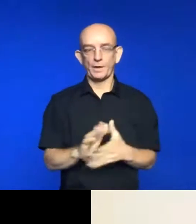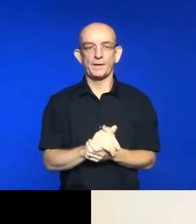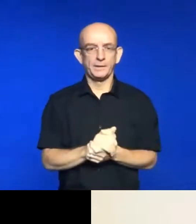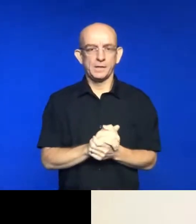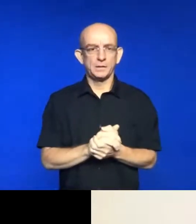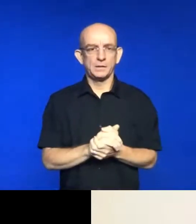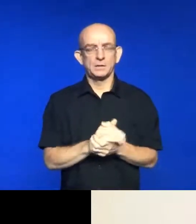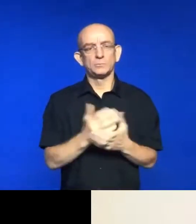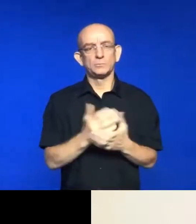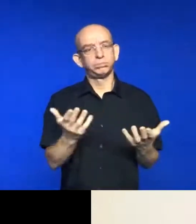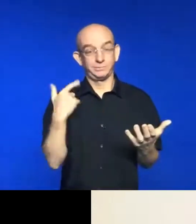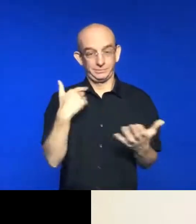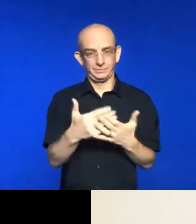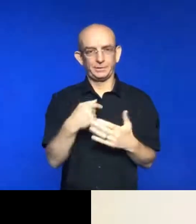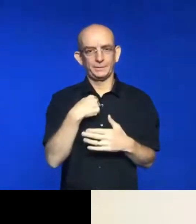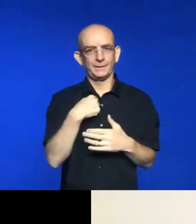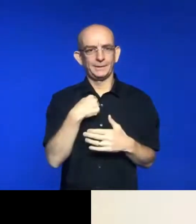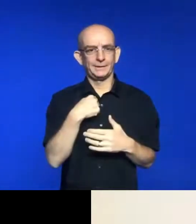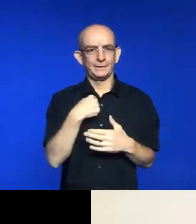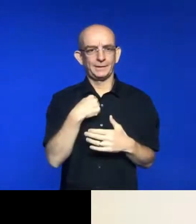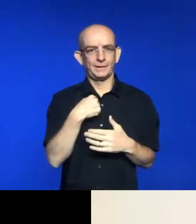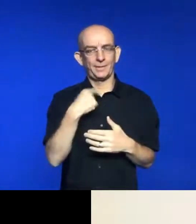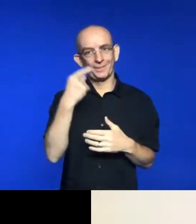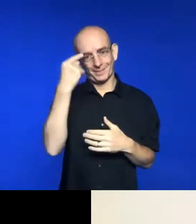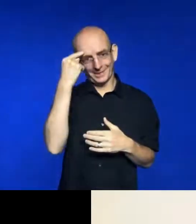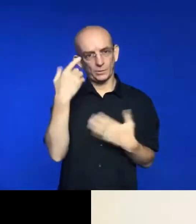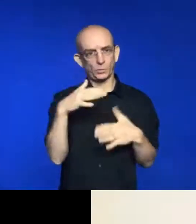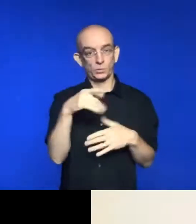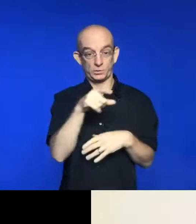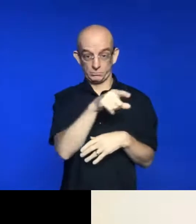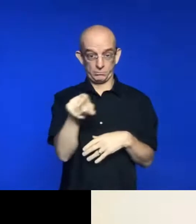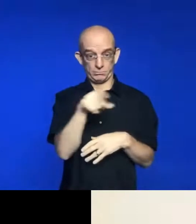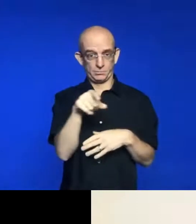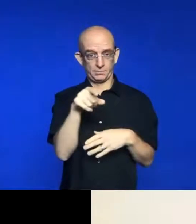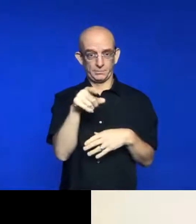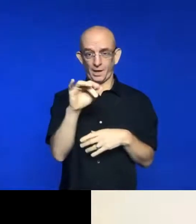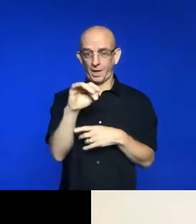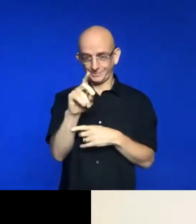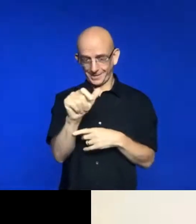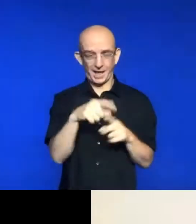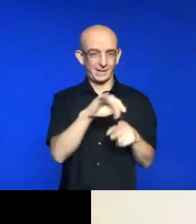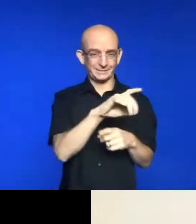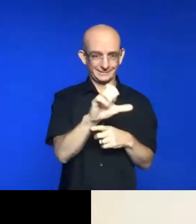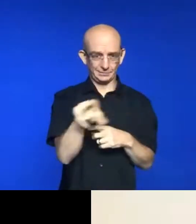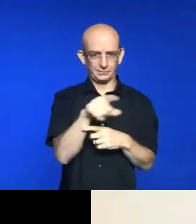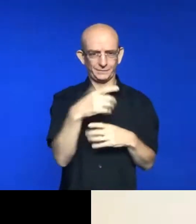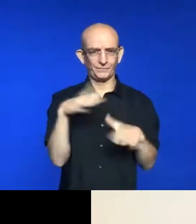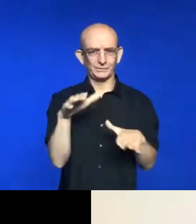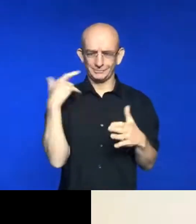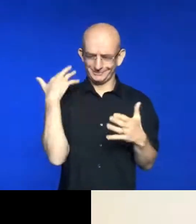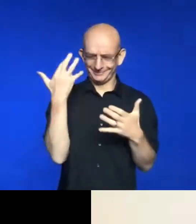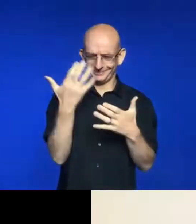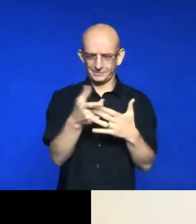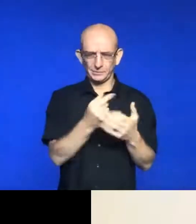support that you have provided also to WHO through challenging also